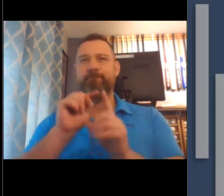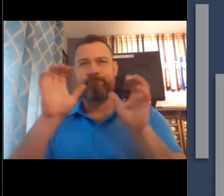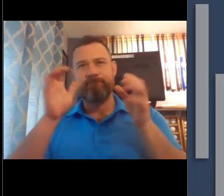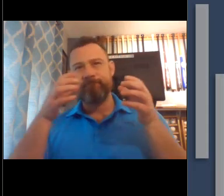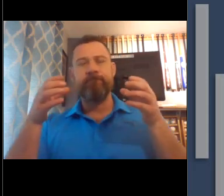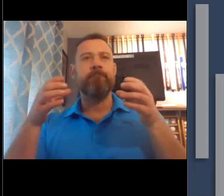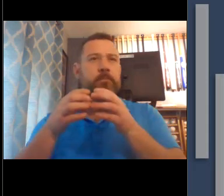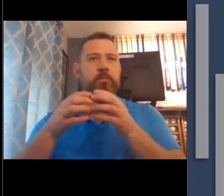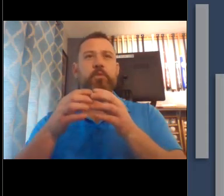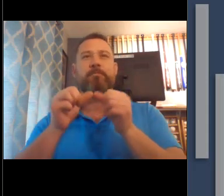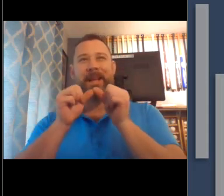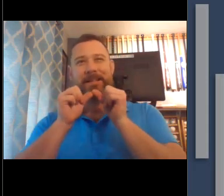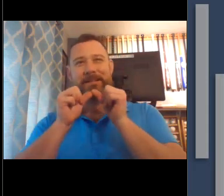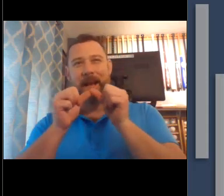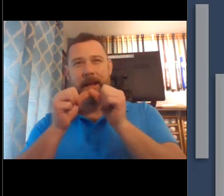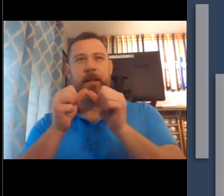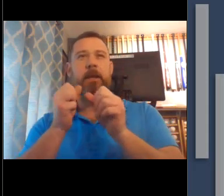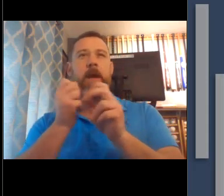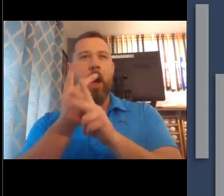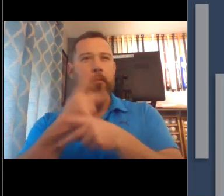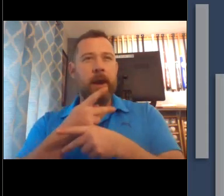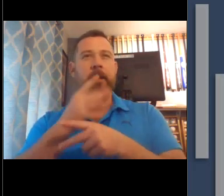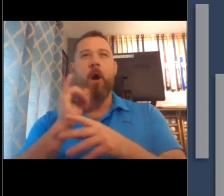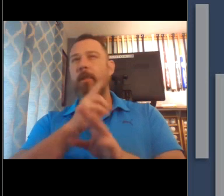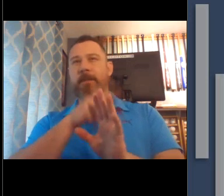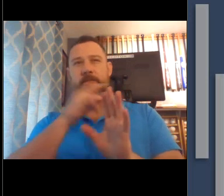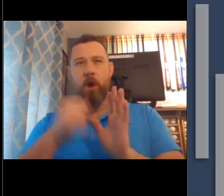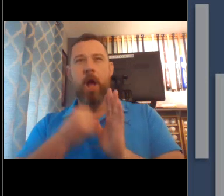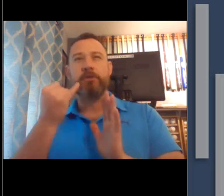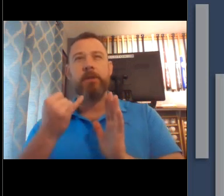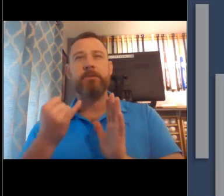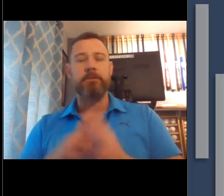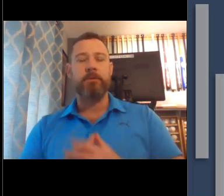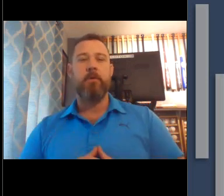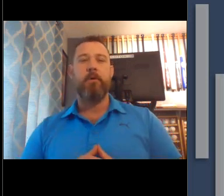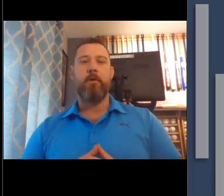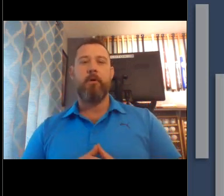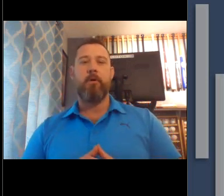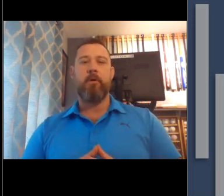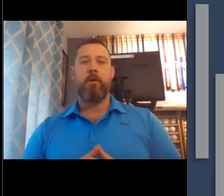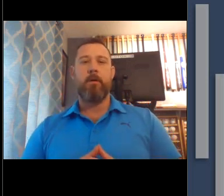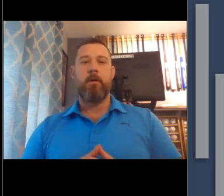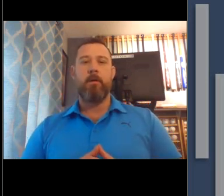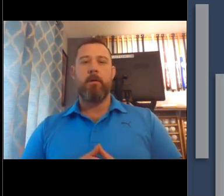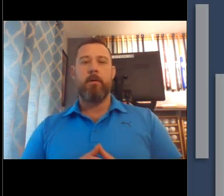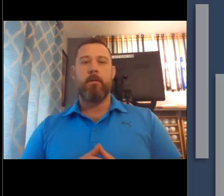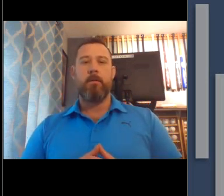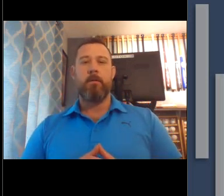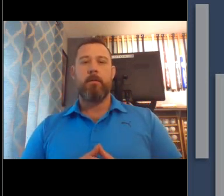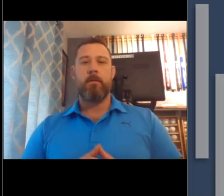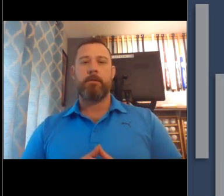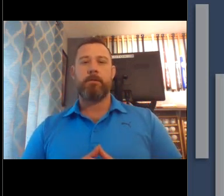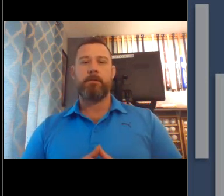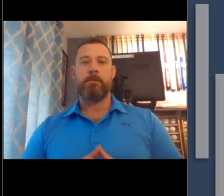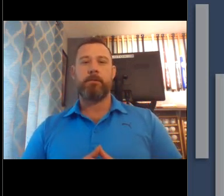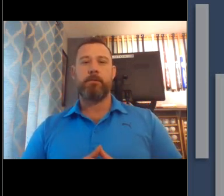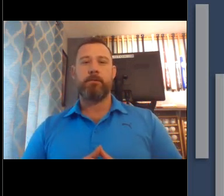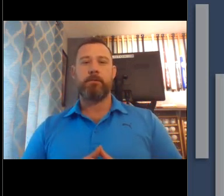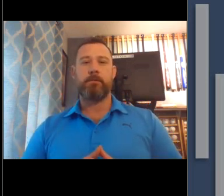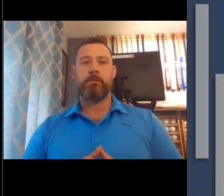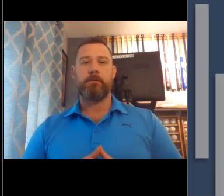actually maintaining and operating the very projects that we'll be contemplating? Thank you for that